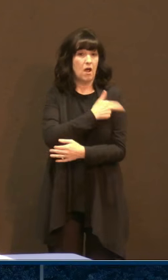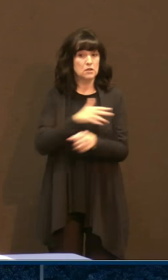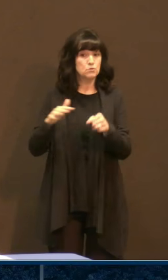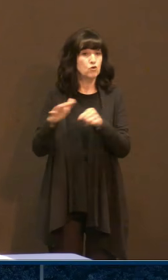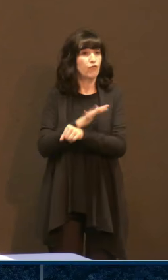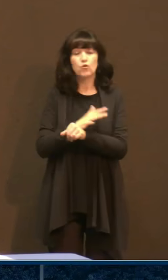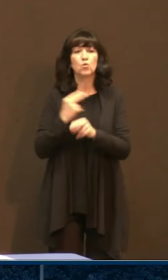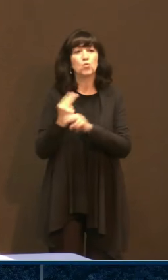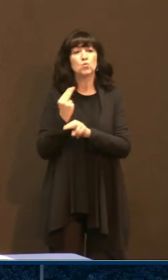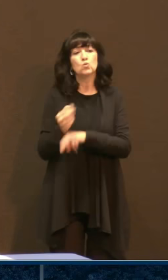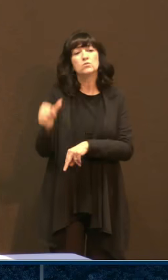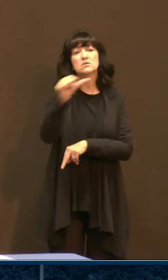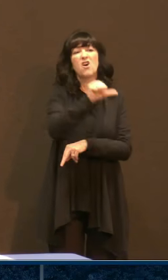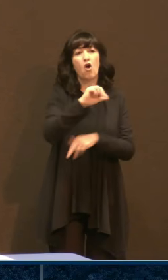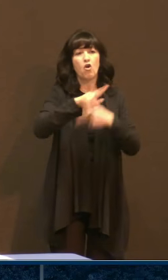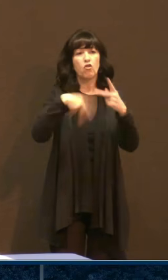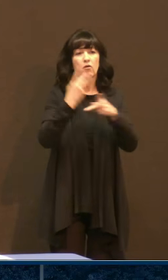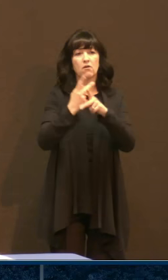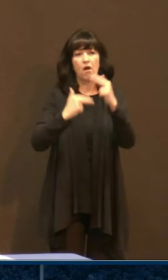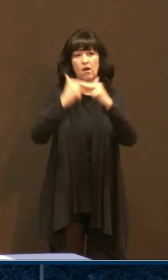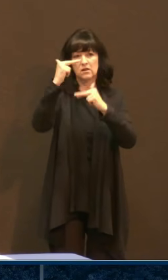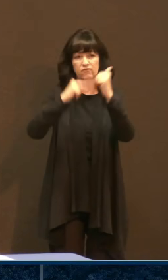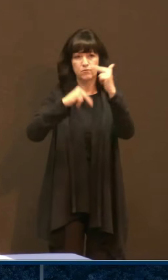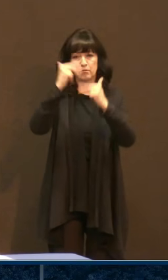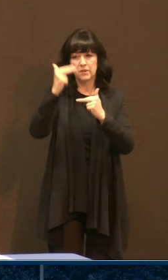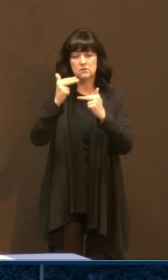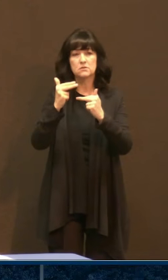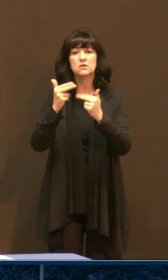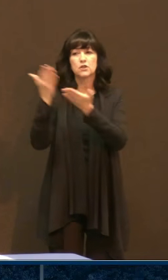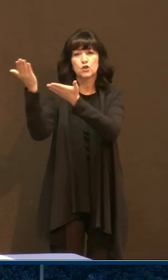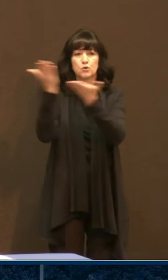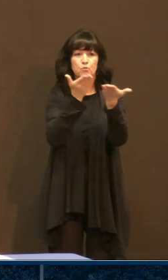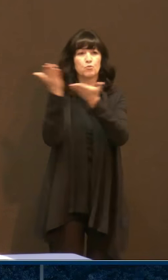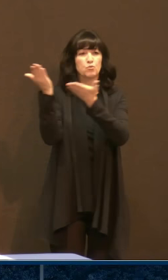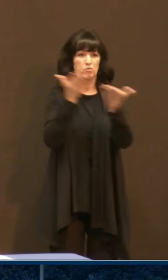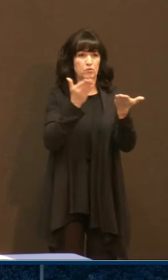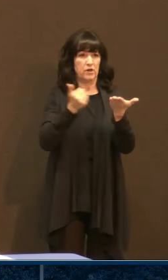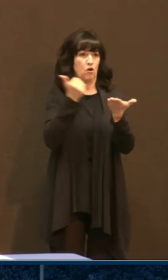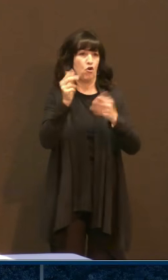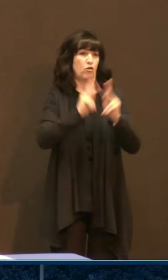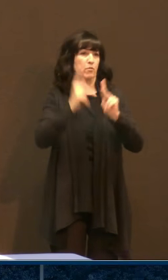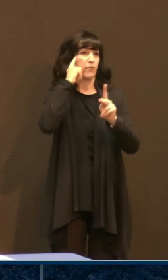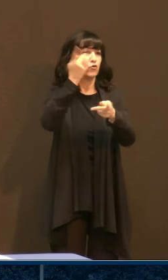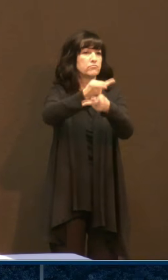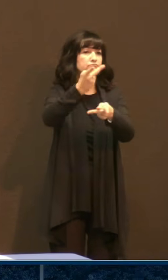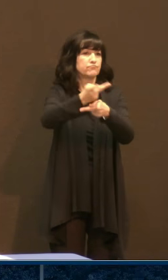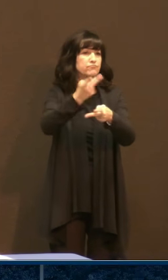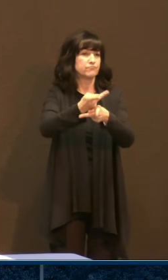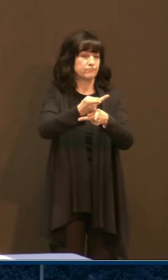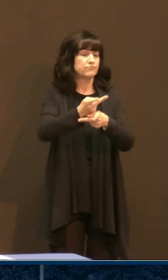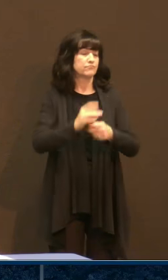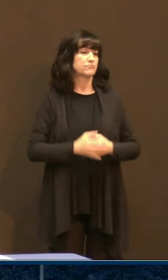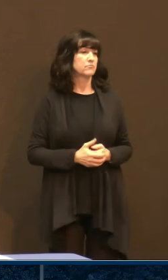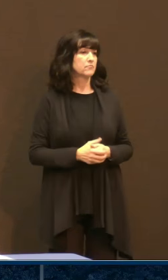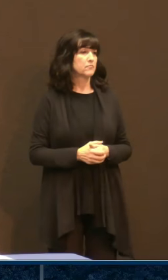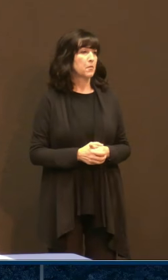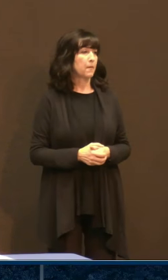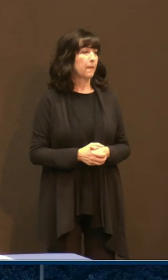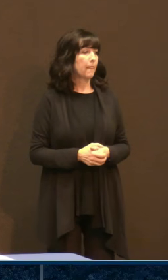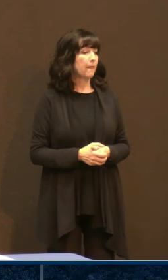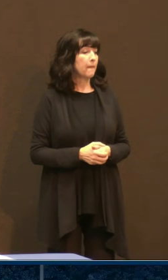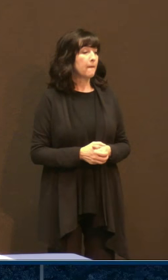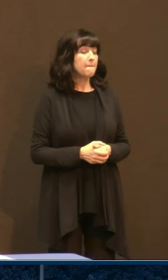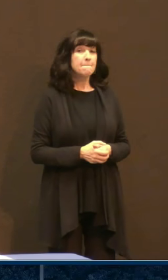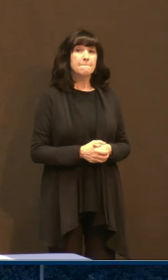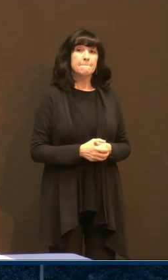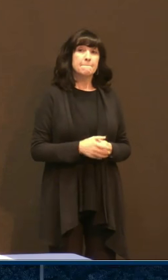putting any of those into effect right now, just getting them ready if and when we have to initiate any of them.